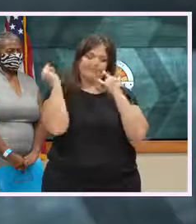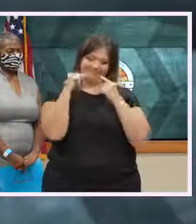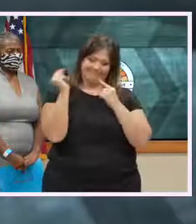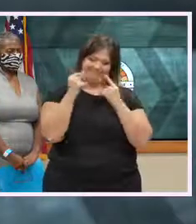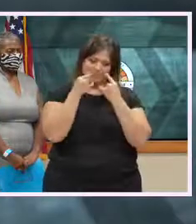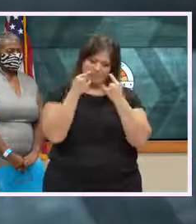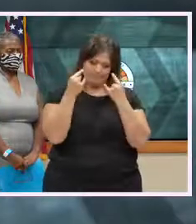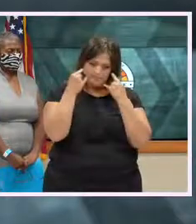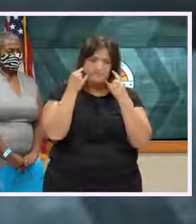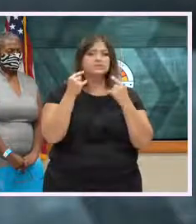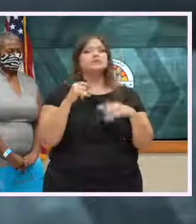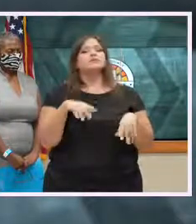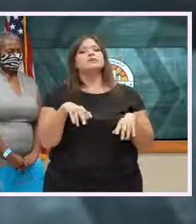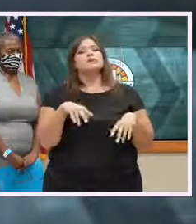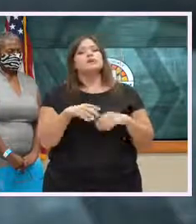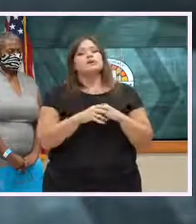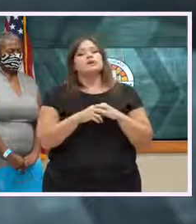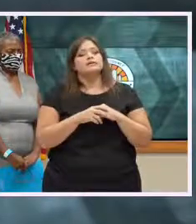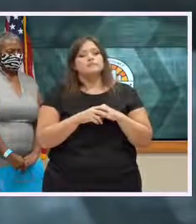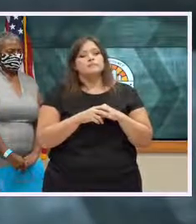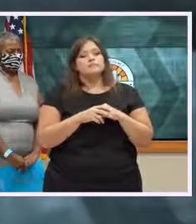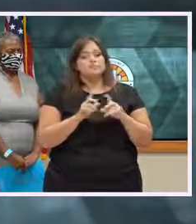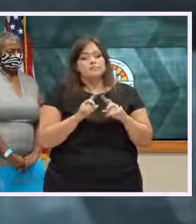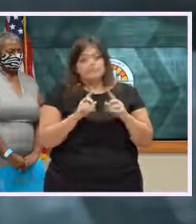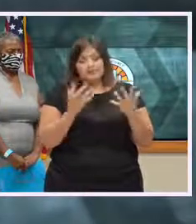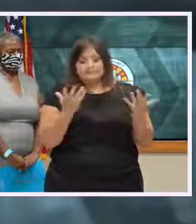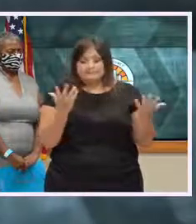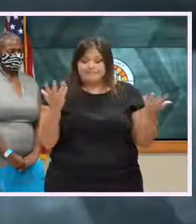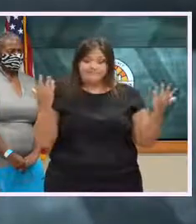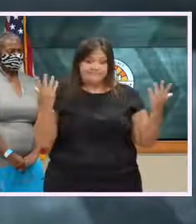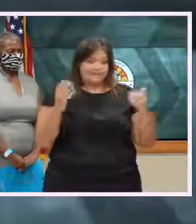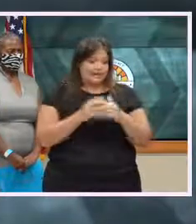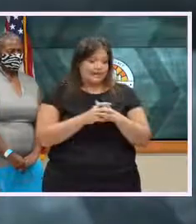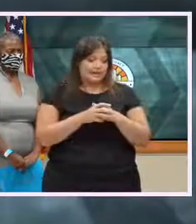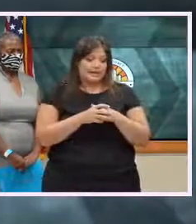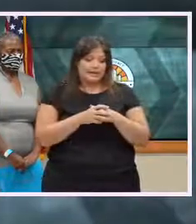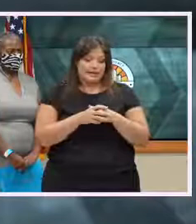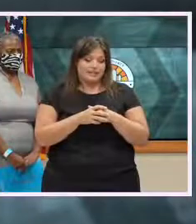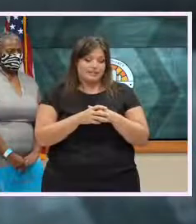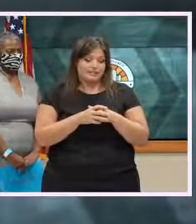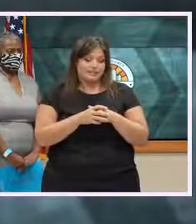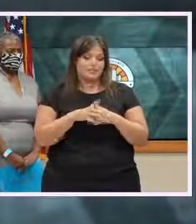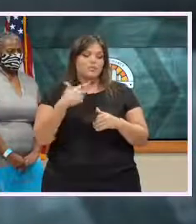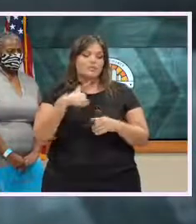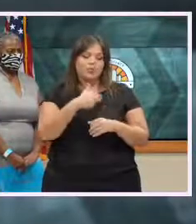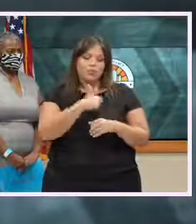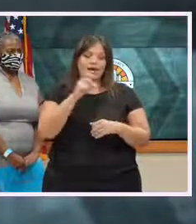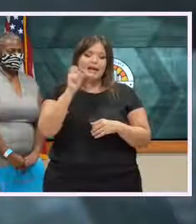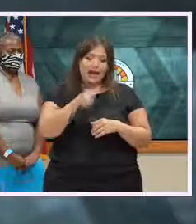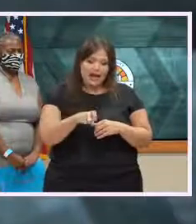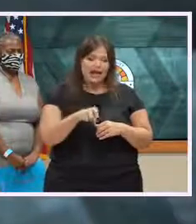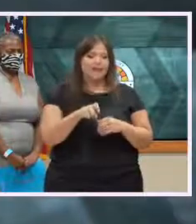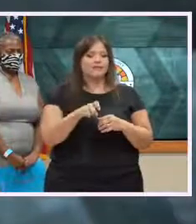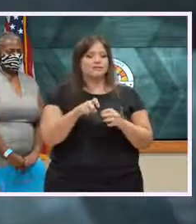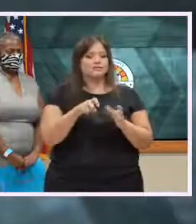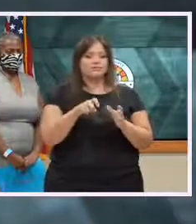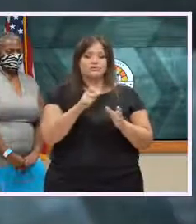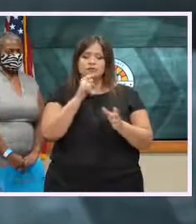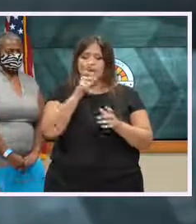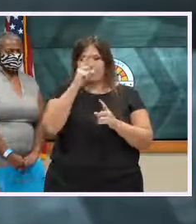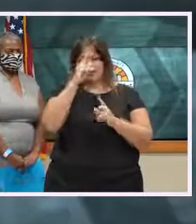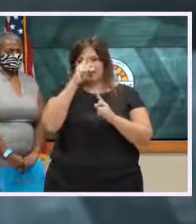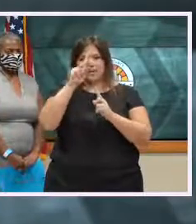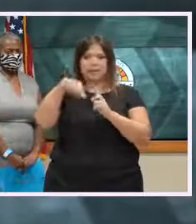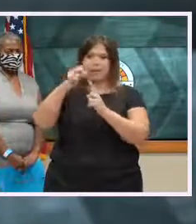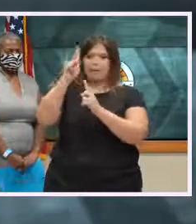begins accelerating. But again, I think we need to keep this discussion outside of the level